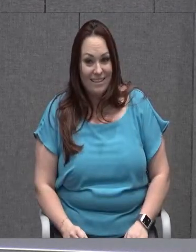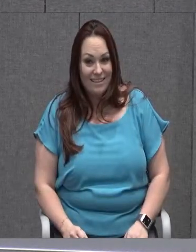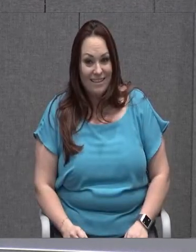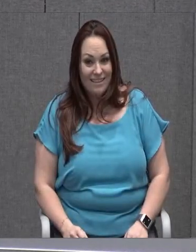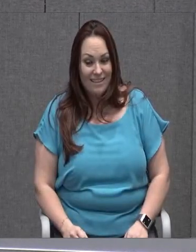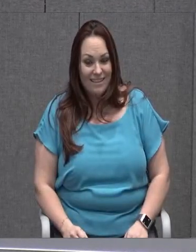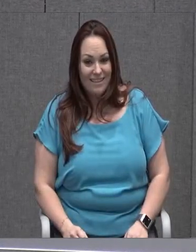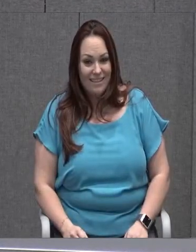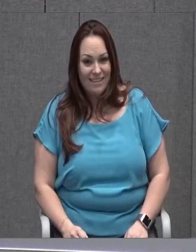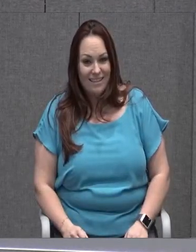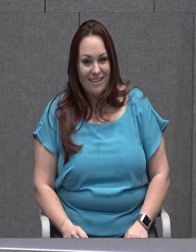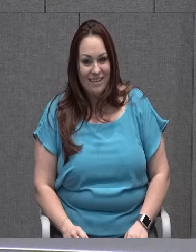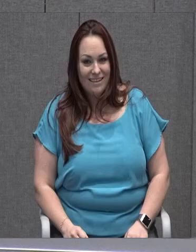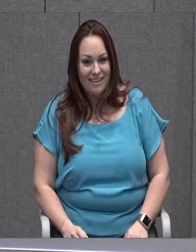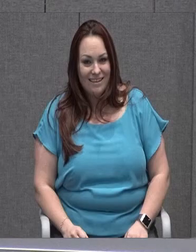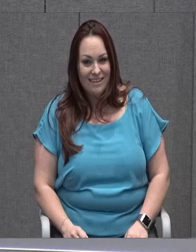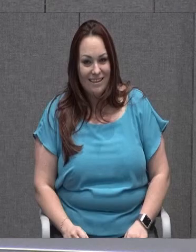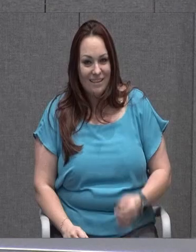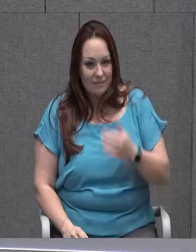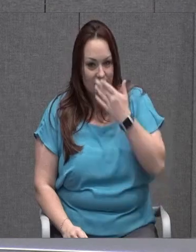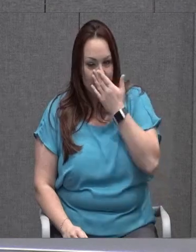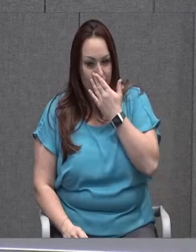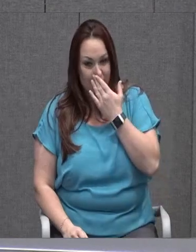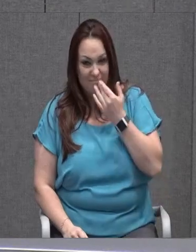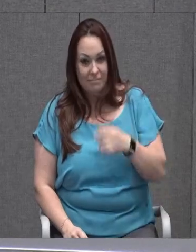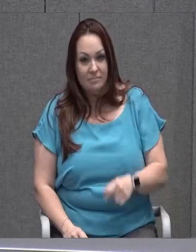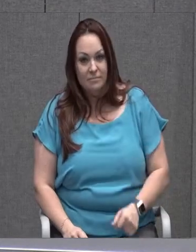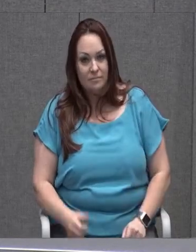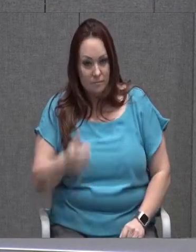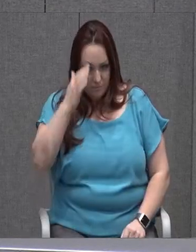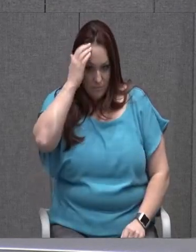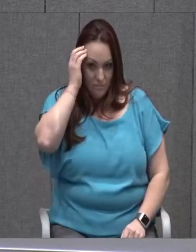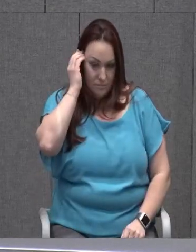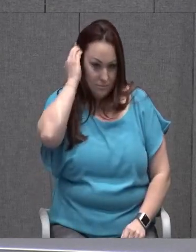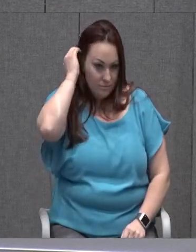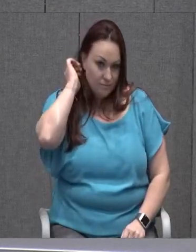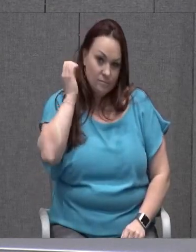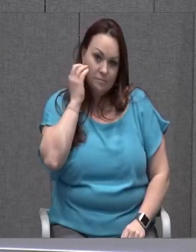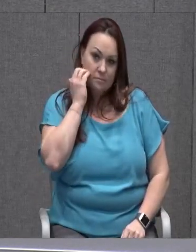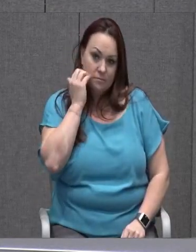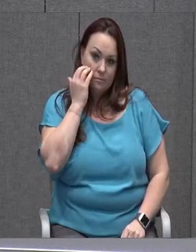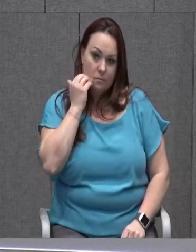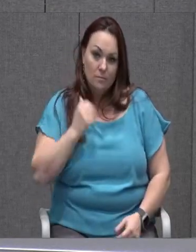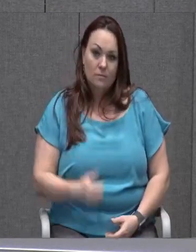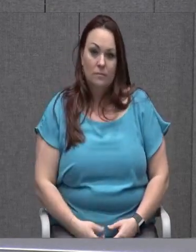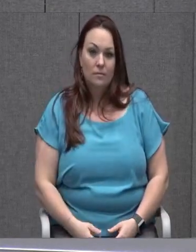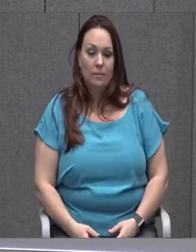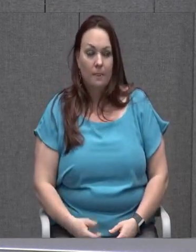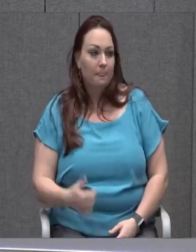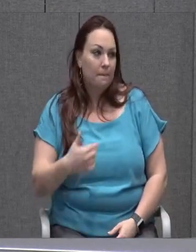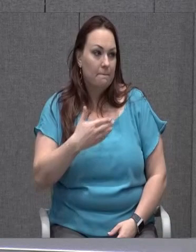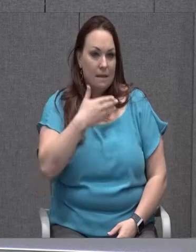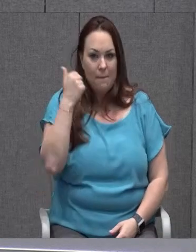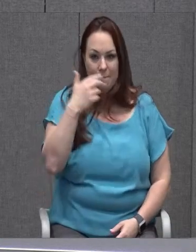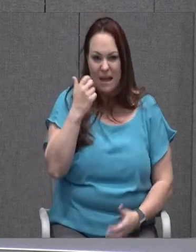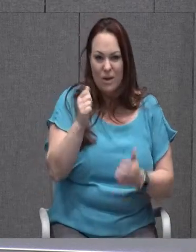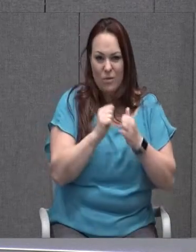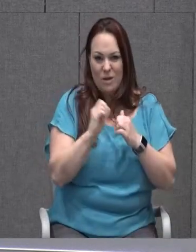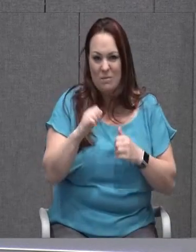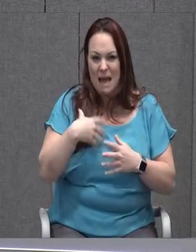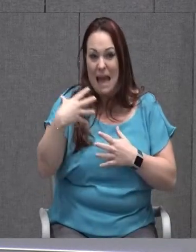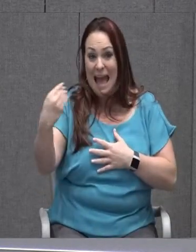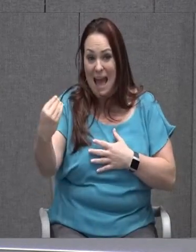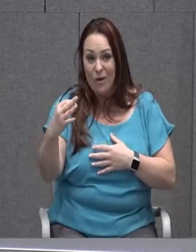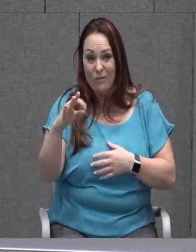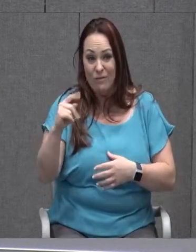5. 8. 6. Ok. Vamos a ver. Otro. 10. I'm better with my off foot. Sí.